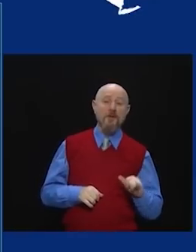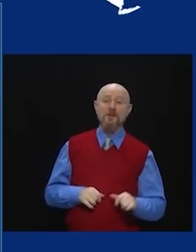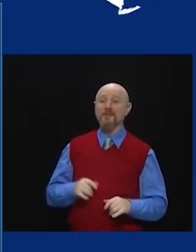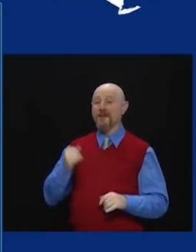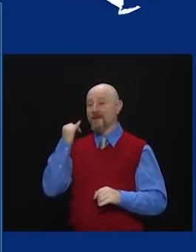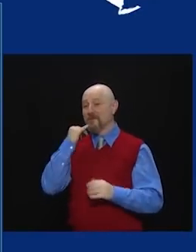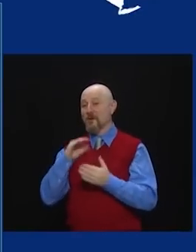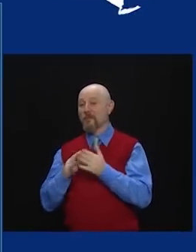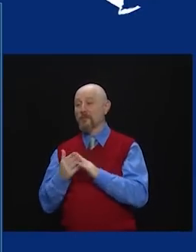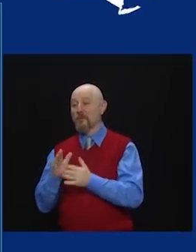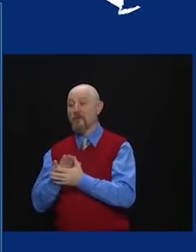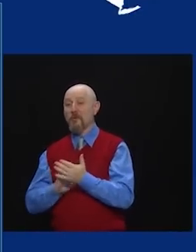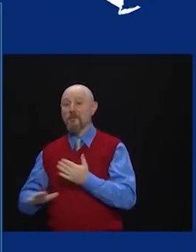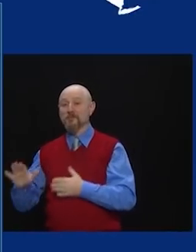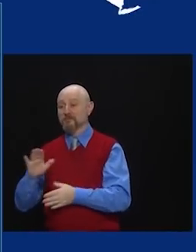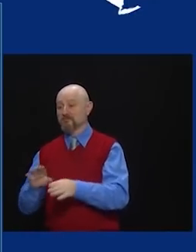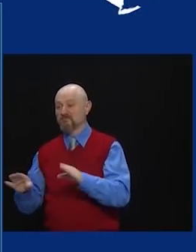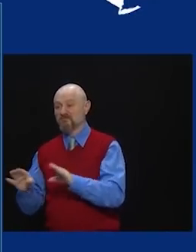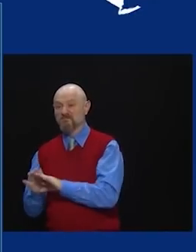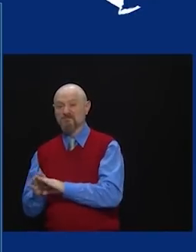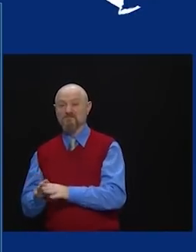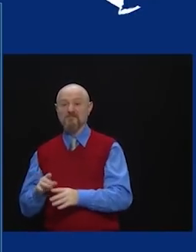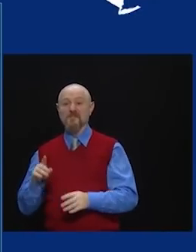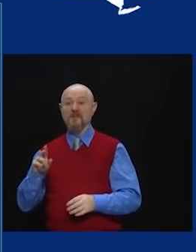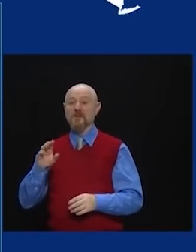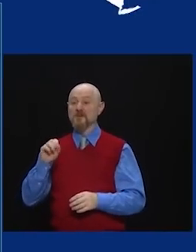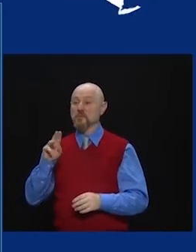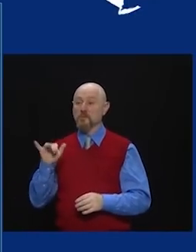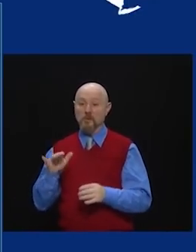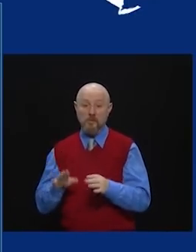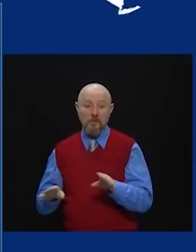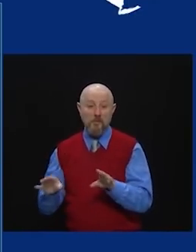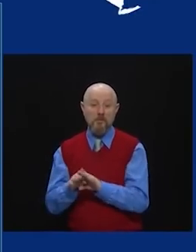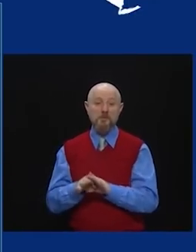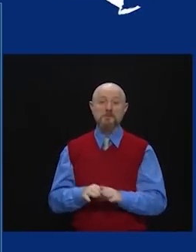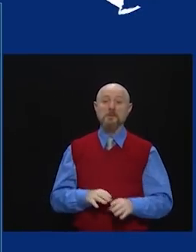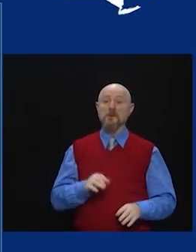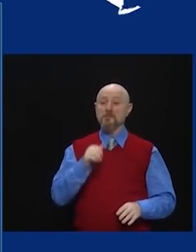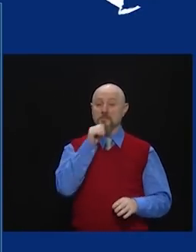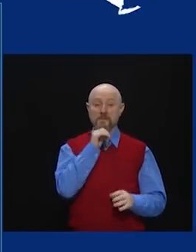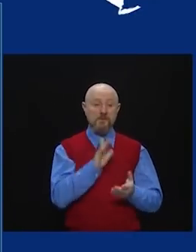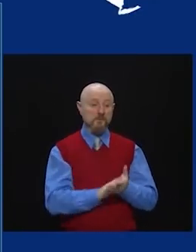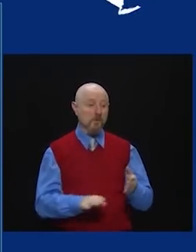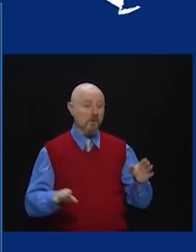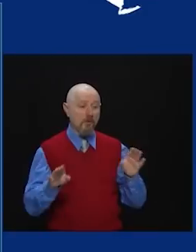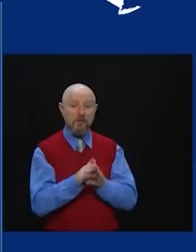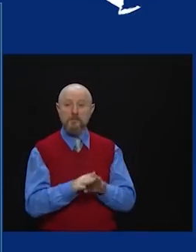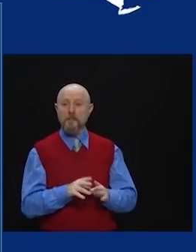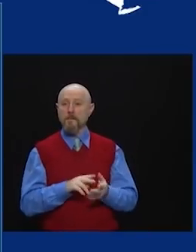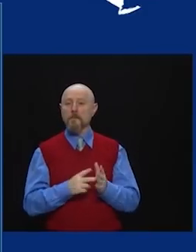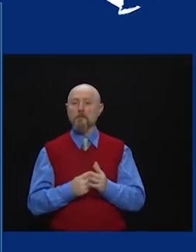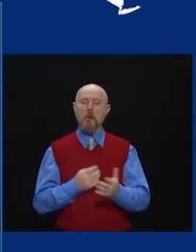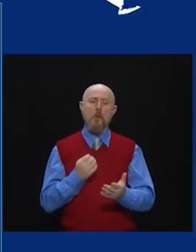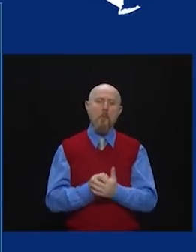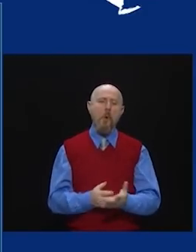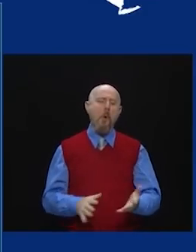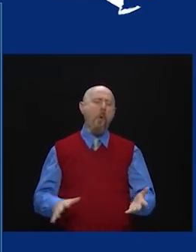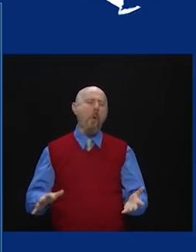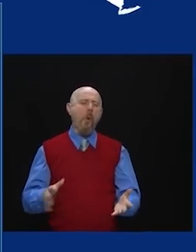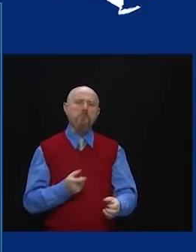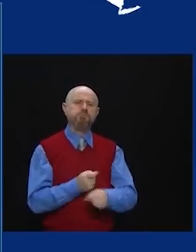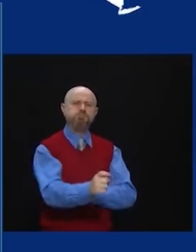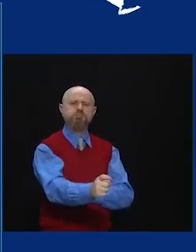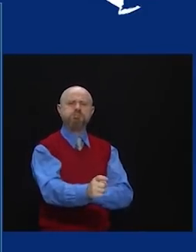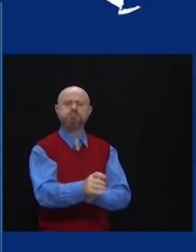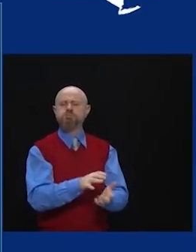SUNY school or a private school shuts down, that is devastating for the local economy. We can avoid this, because last time we didn't have vaccinations, we didn't